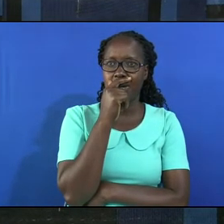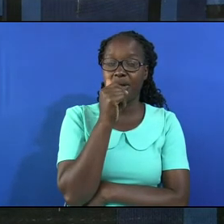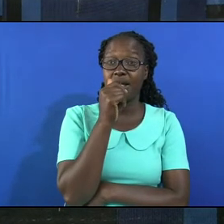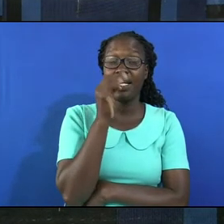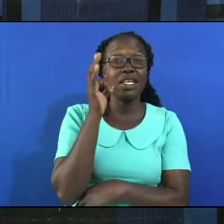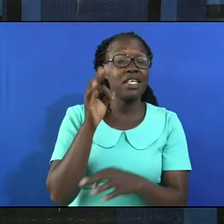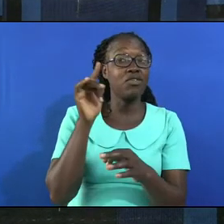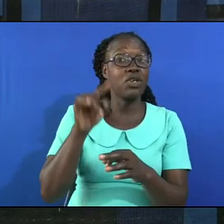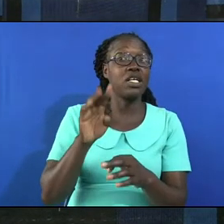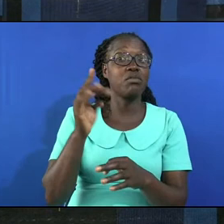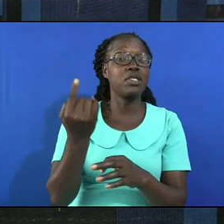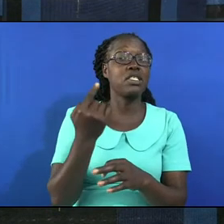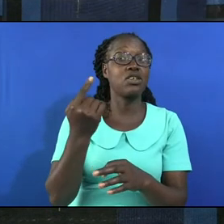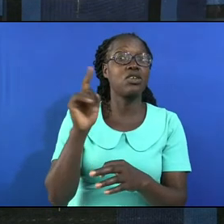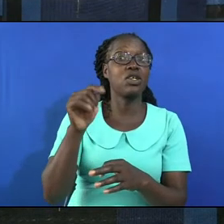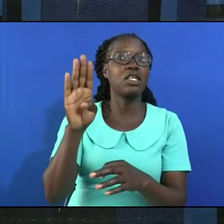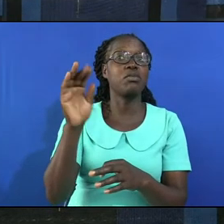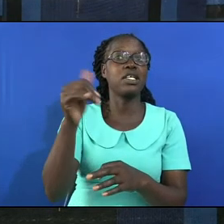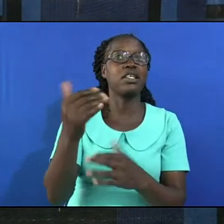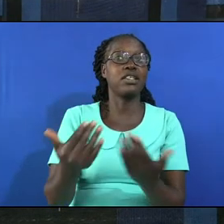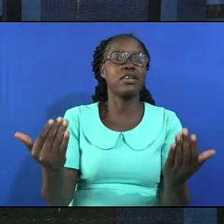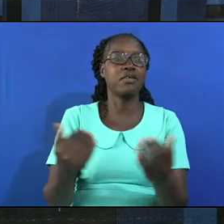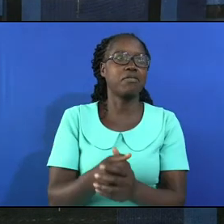If you can't be single,